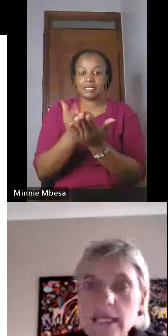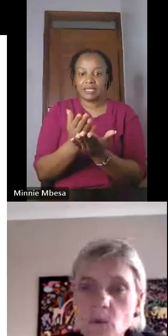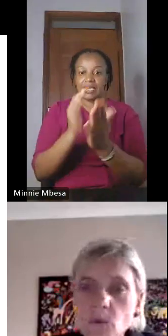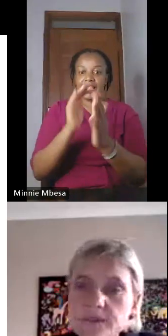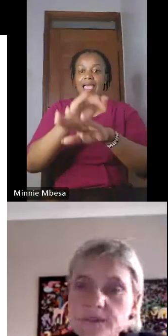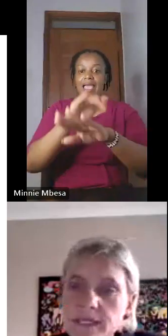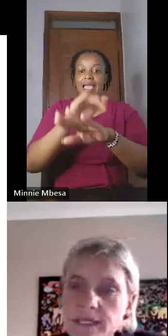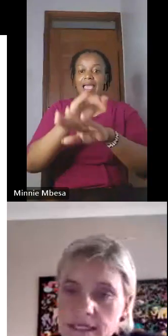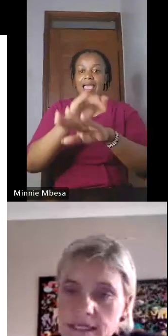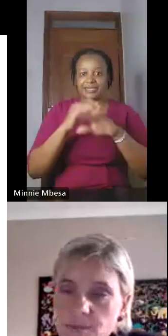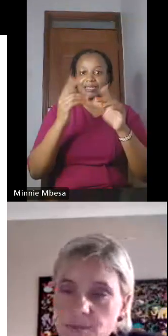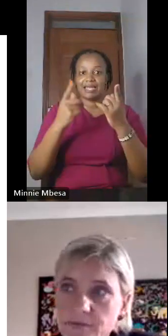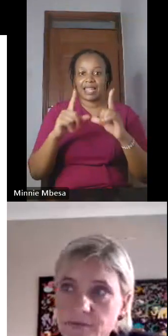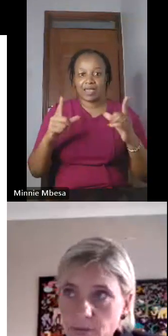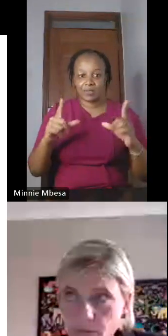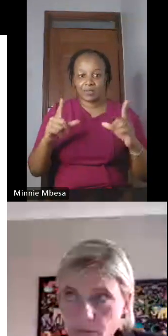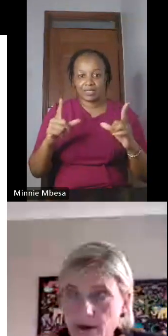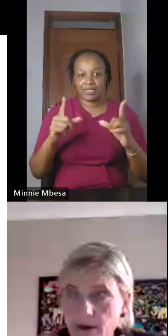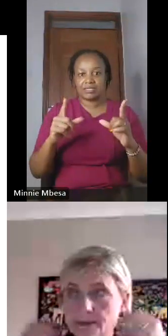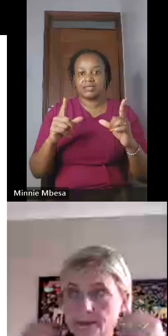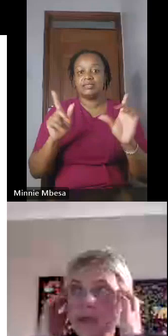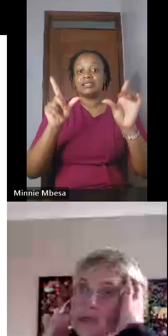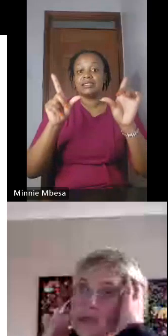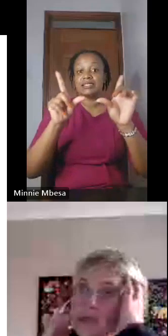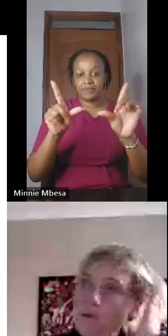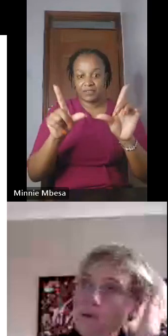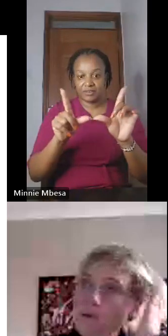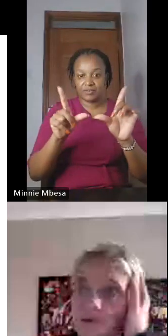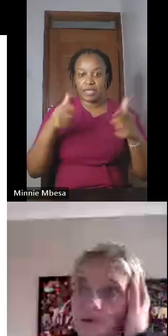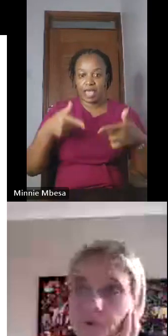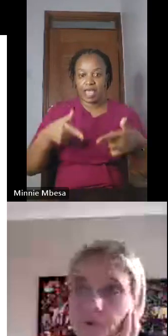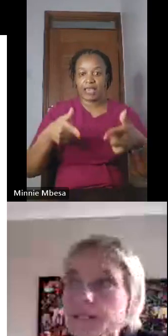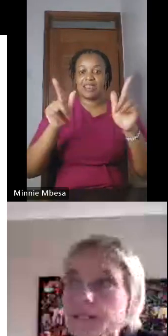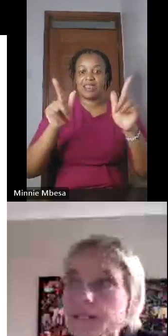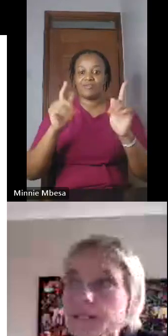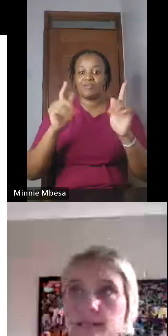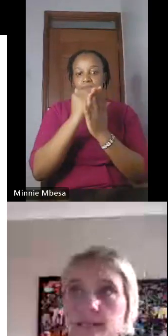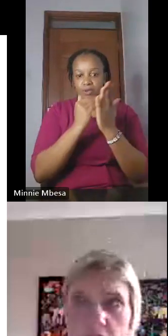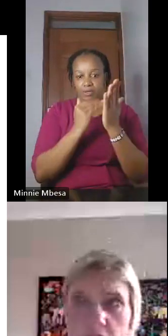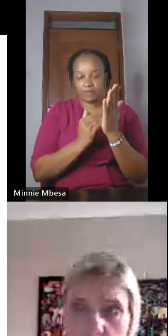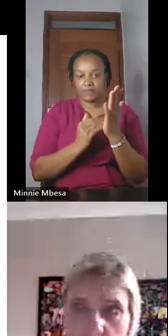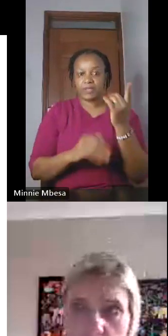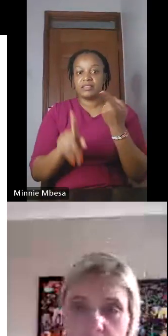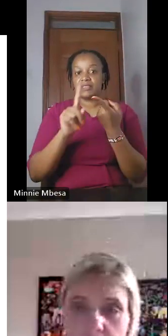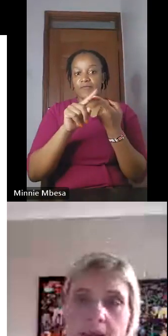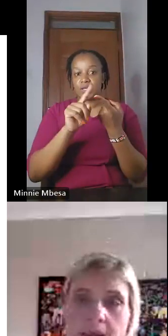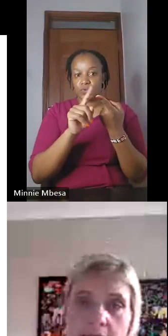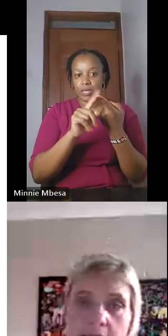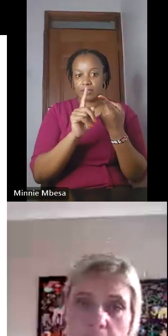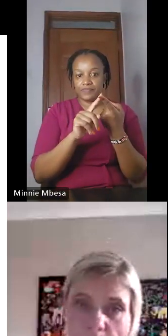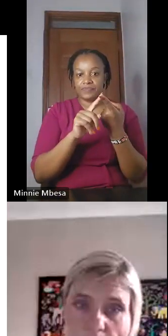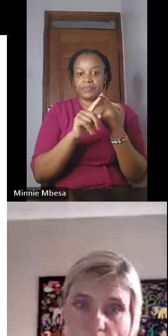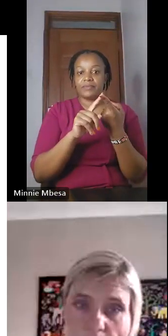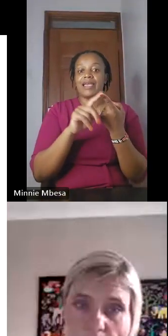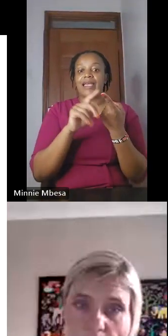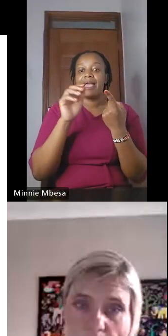certificate in order to be eligible for the program. So the first one is Algeria,